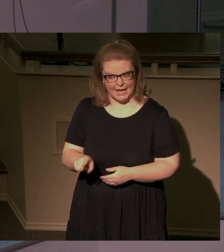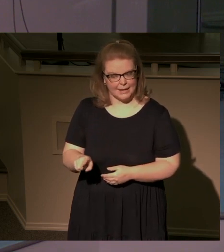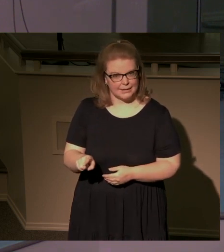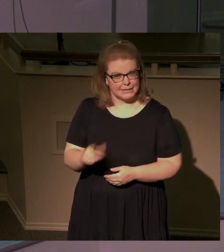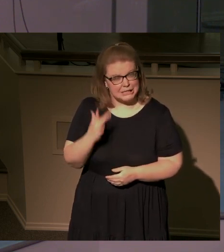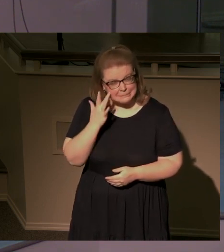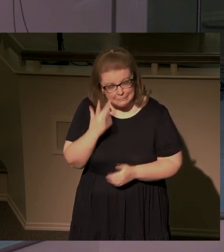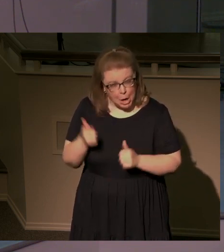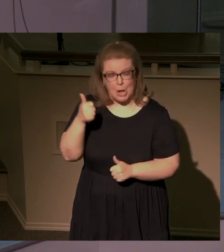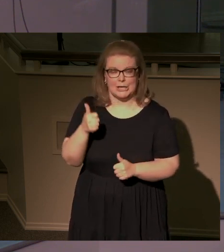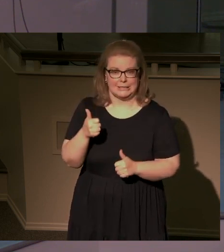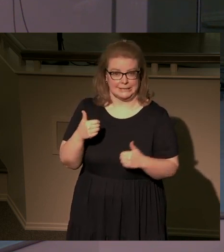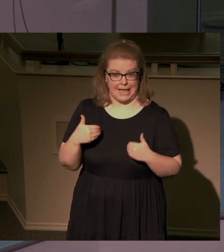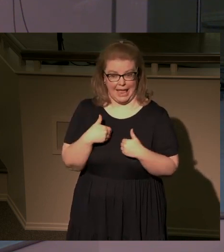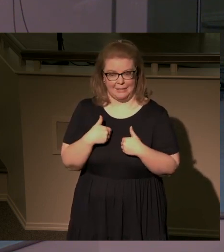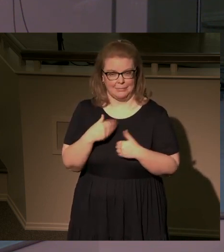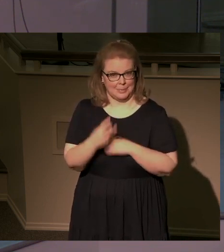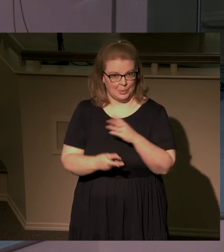Smartest animal on the planet.